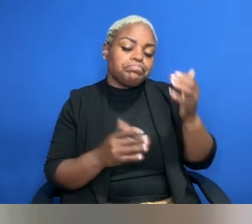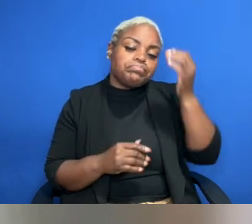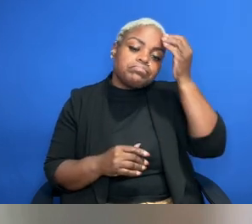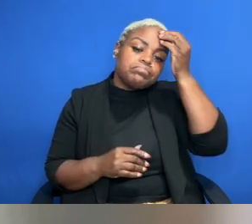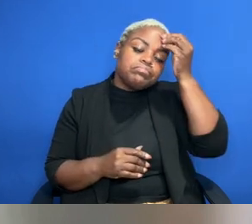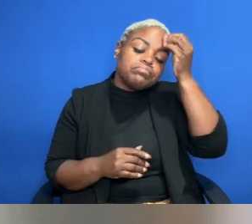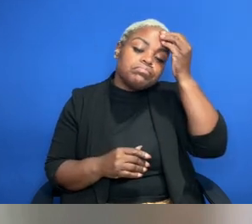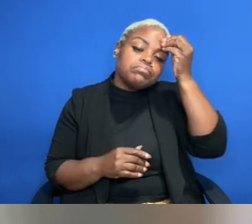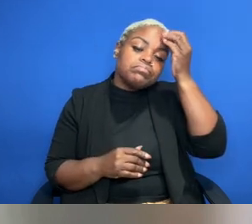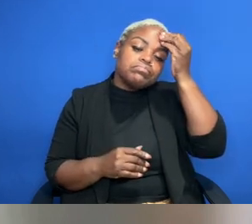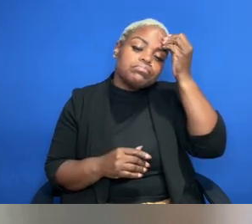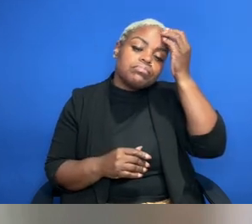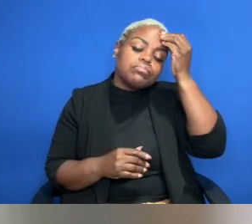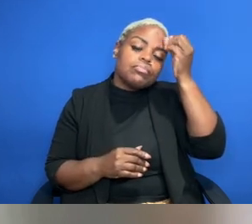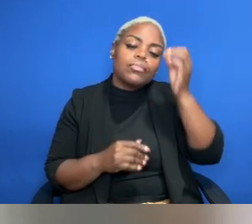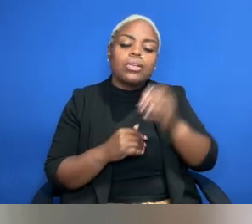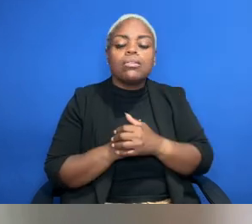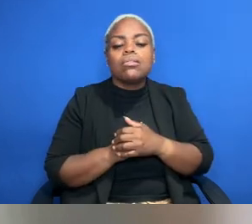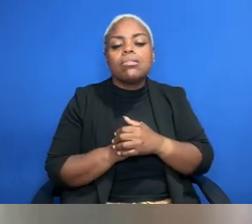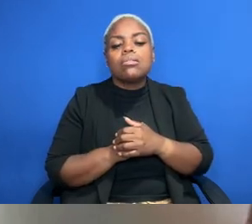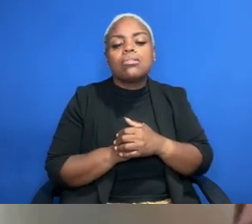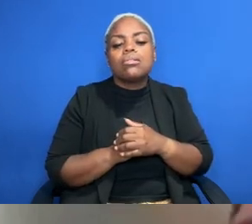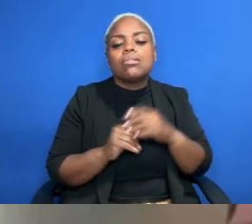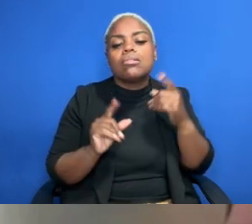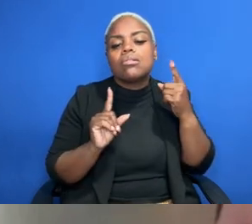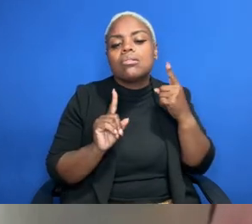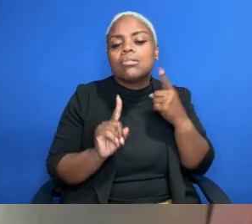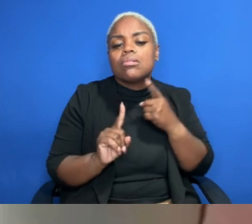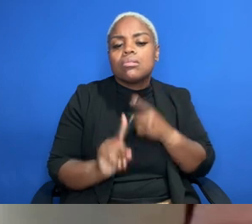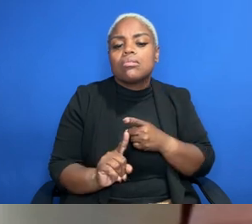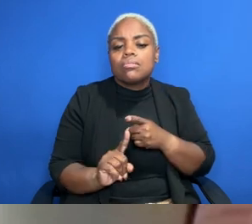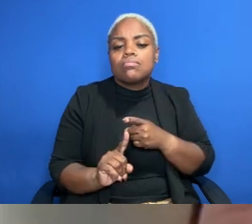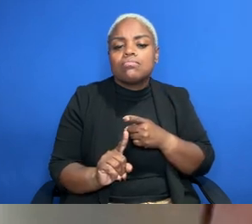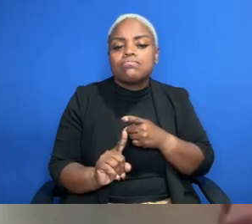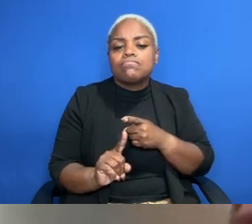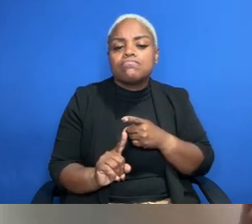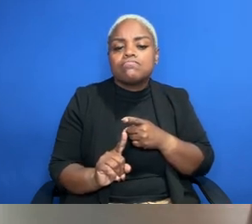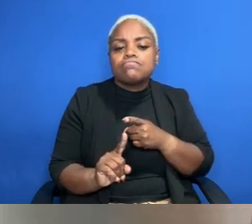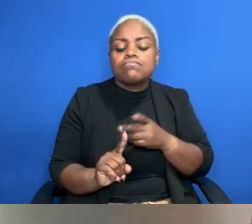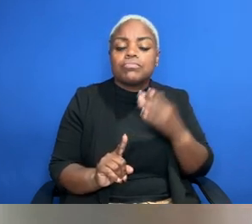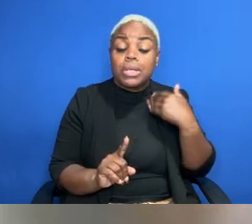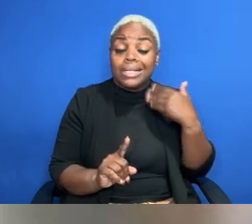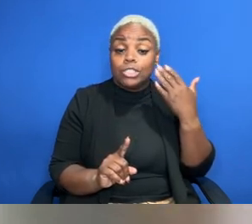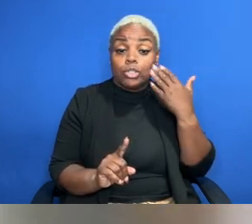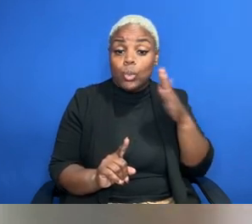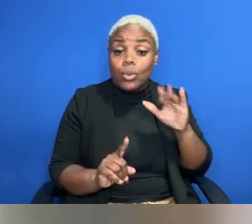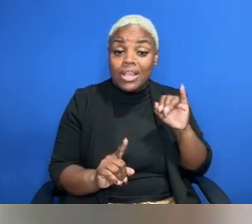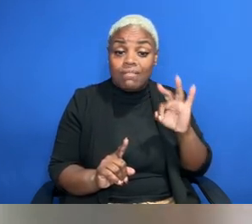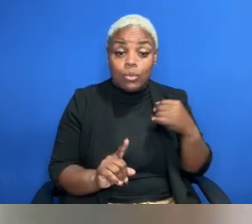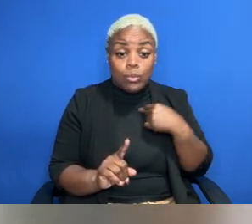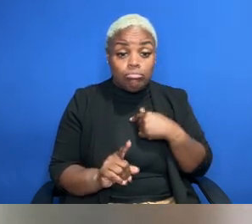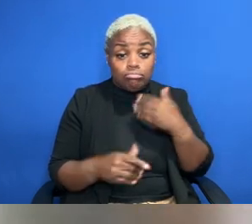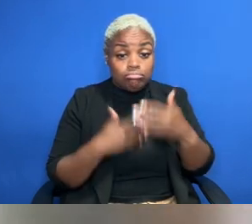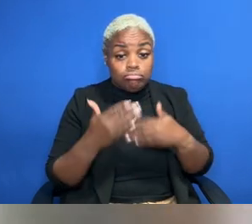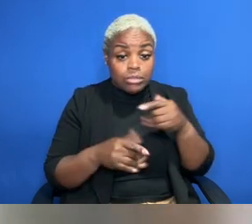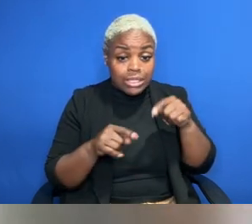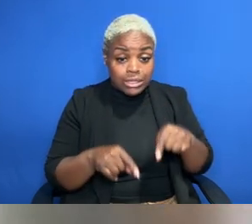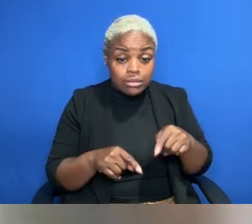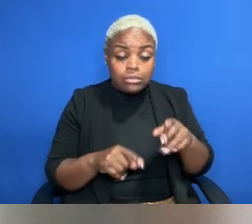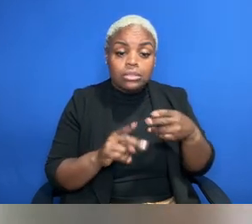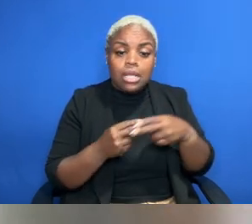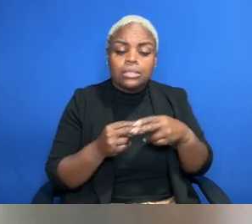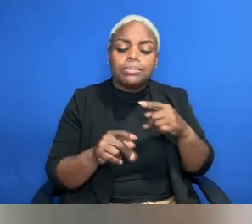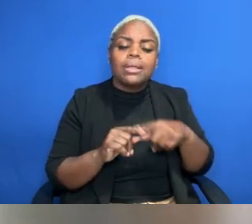I think one important thing about MAC to highlight, I didn't know if we were going to be